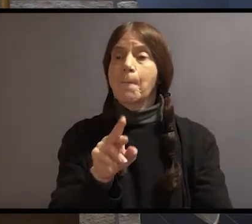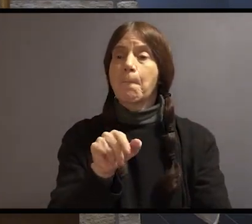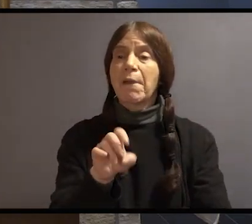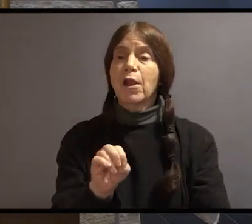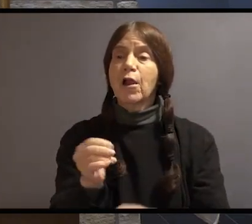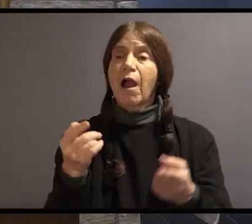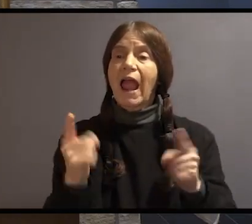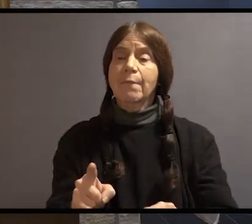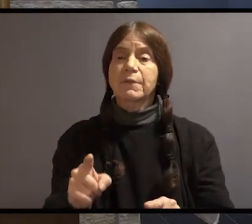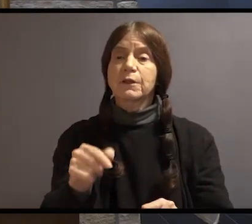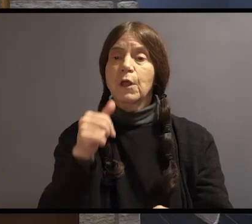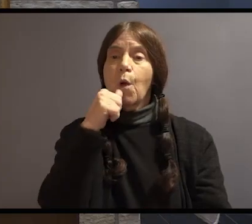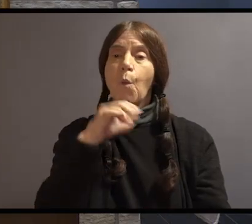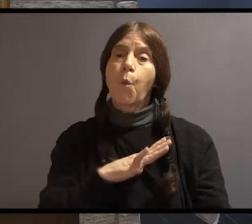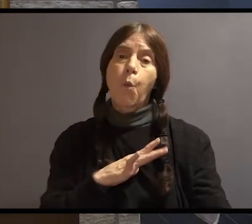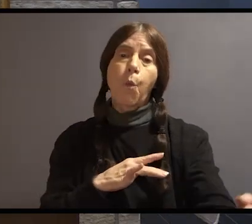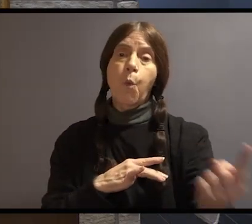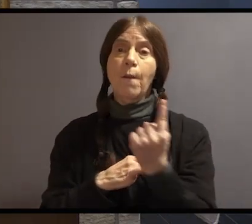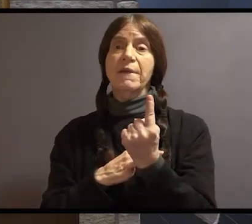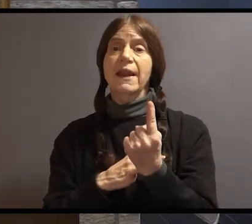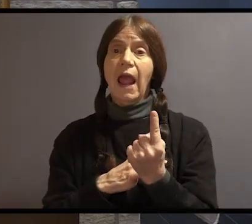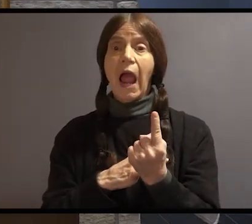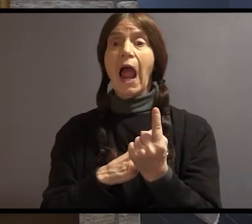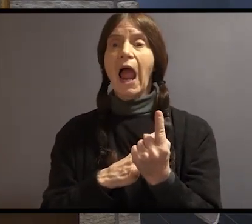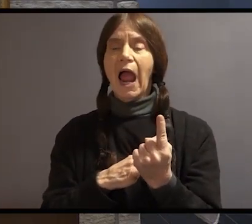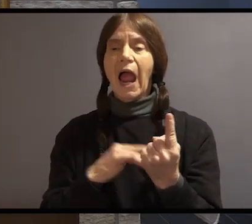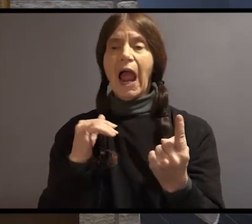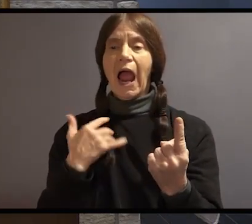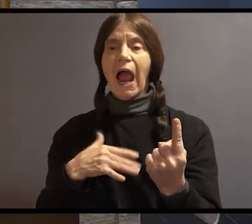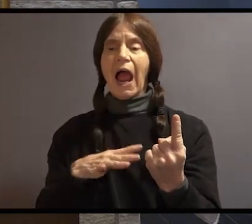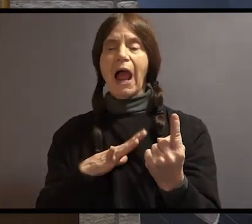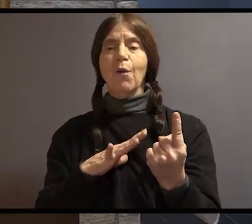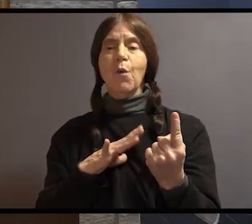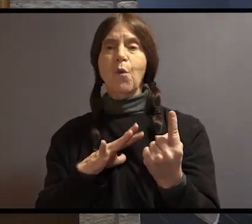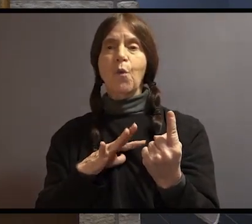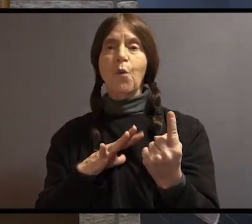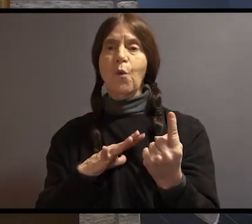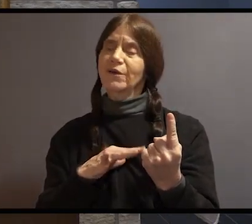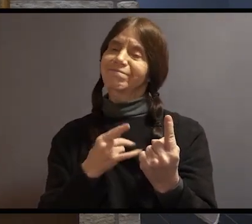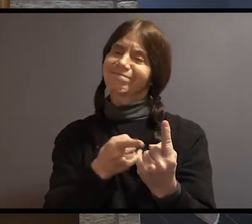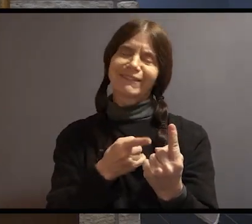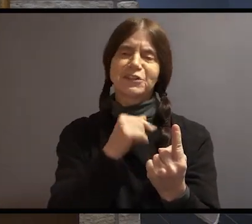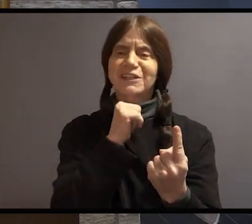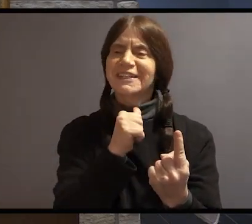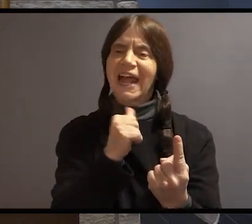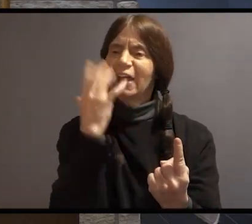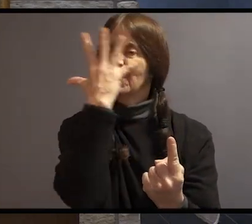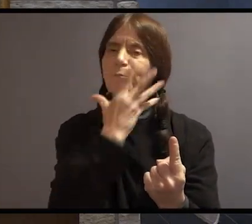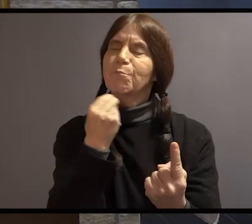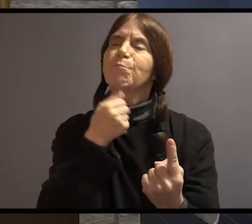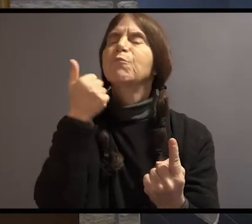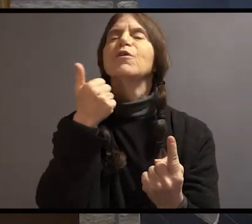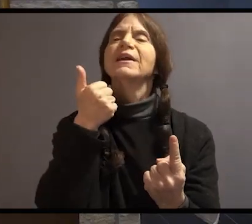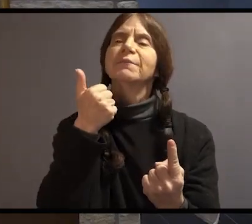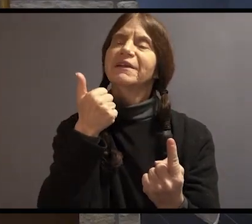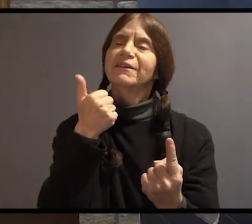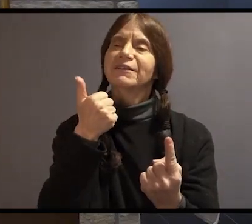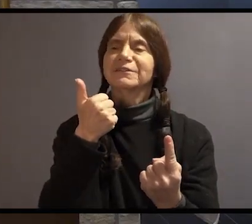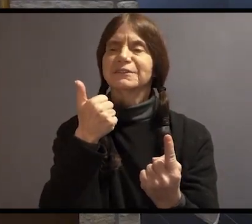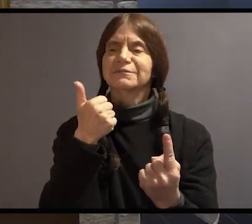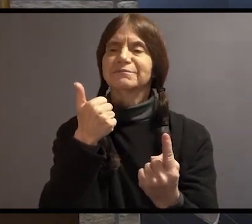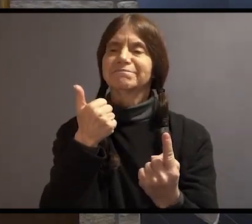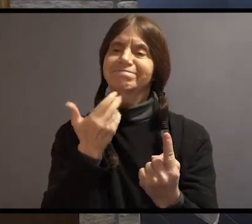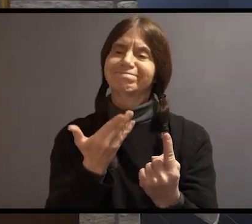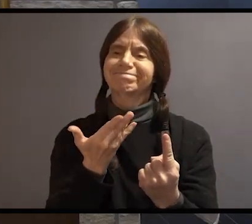A woman shows up. Now, she's not the prettiest of women he's ever seen,